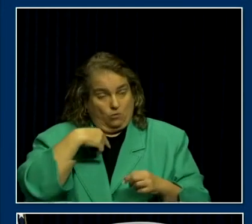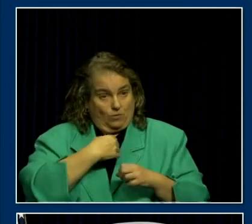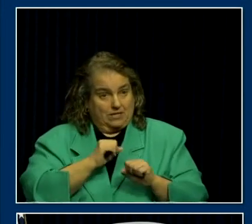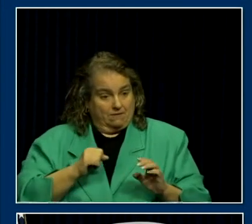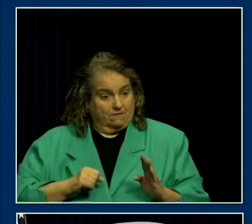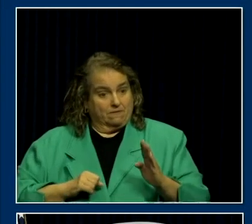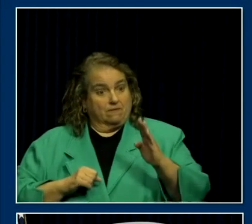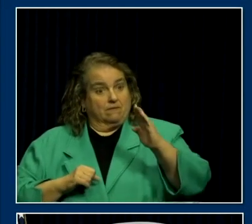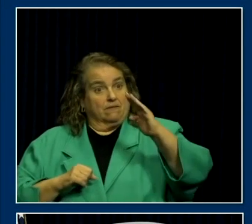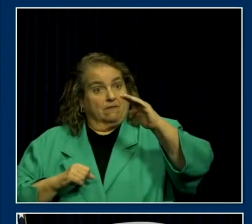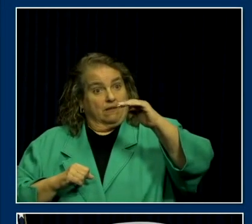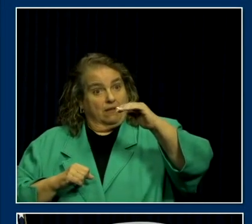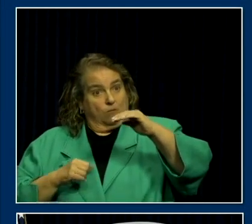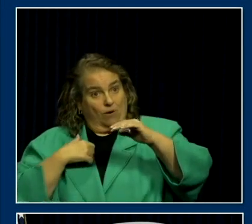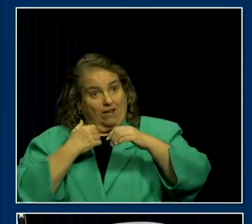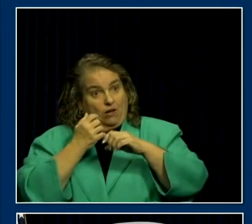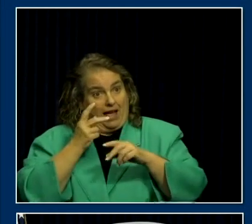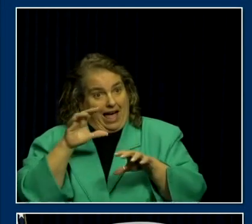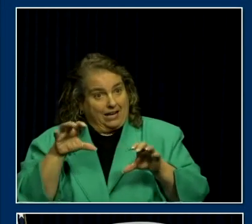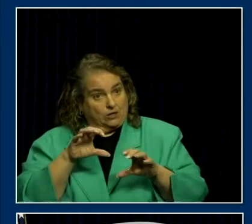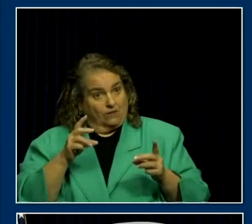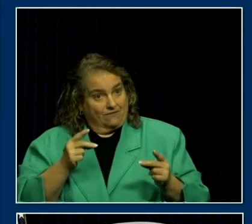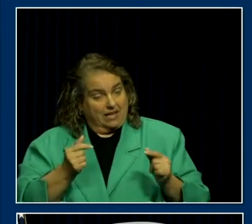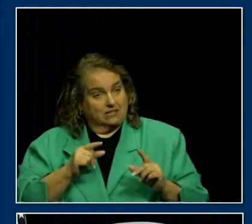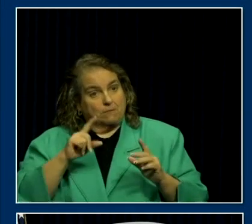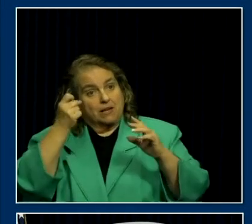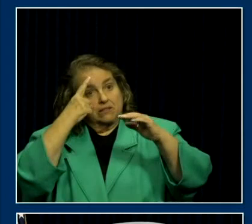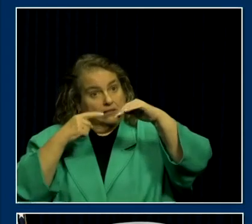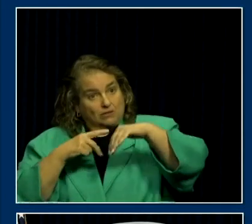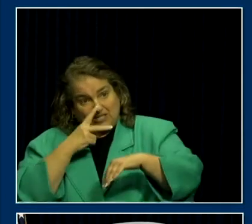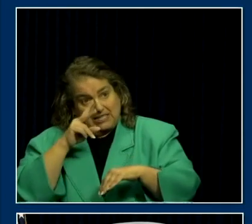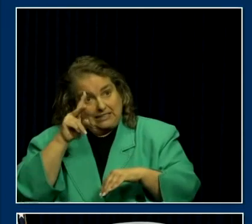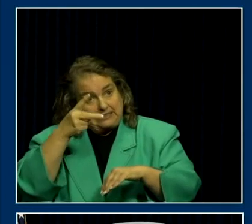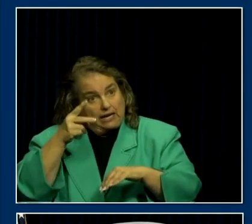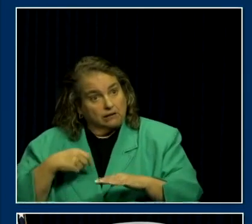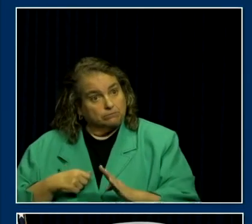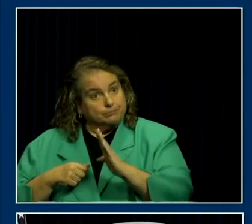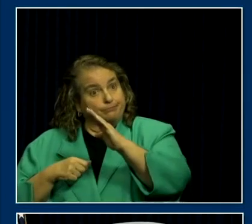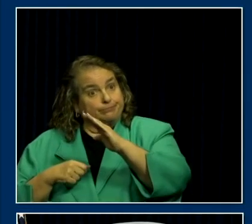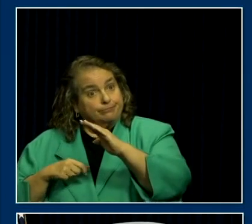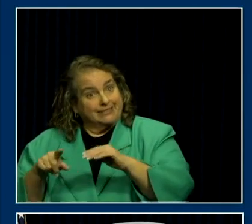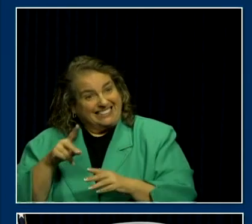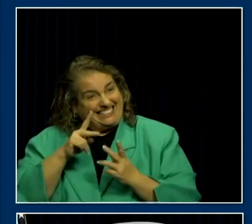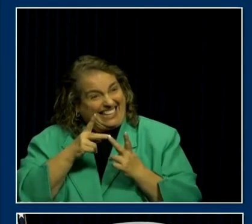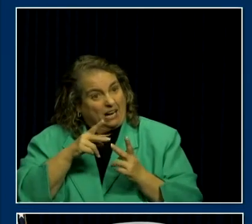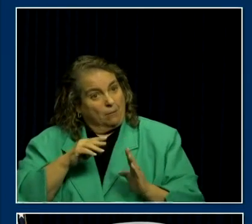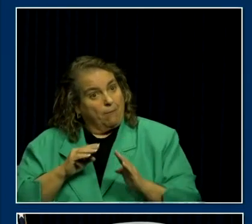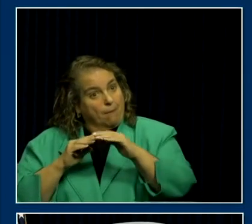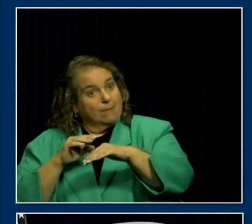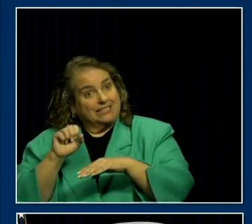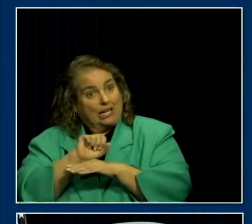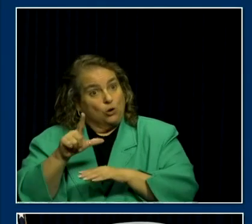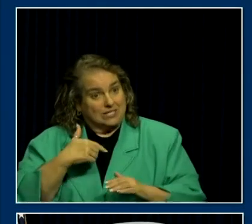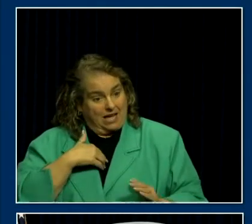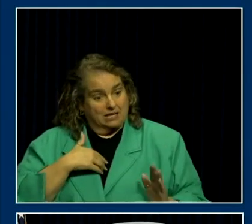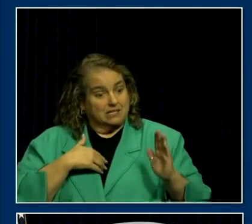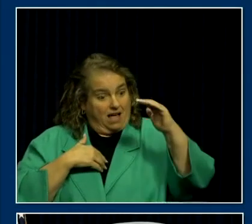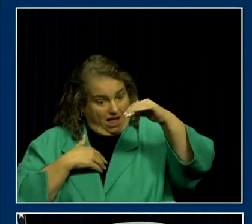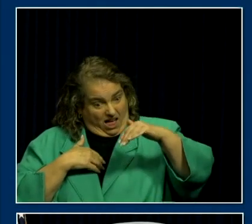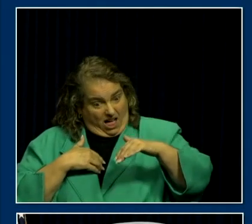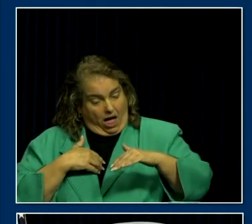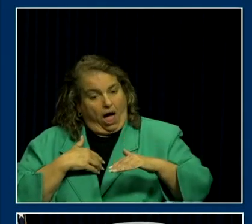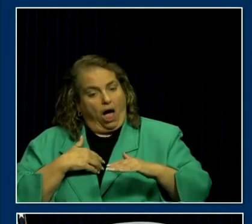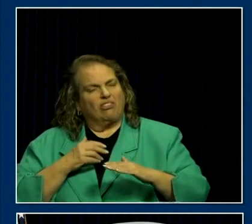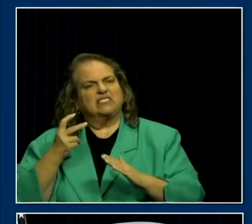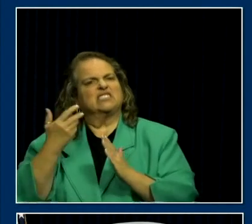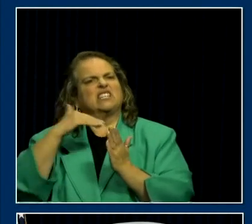save by acting very quickly, I don't want that second bump that St. Louis has. That's a lot of people who are put in harm's